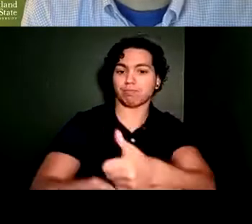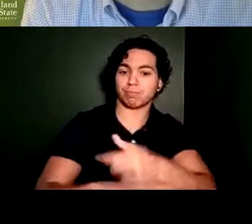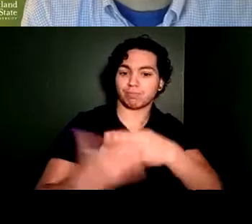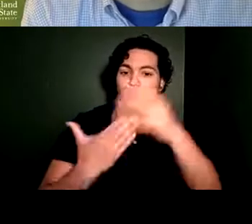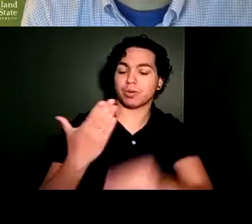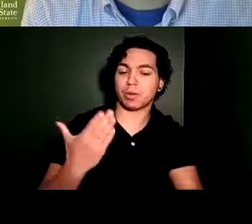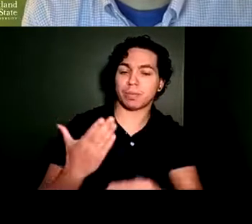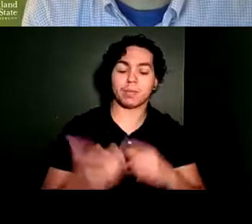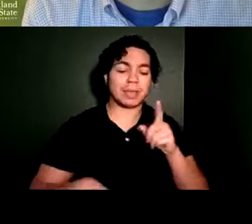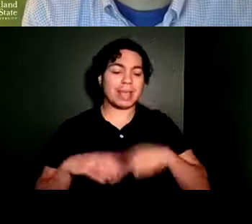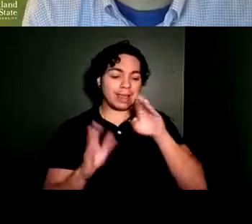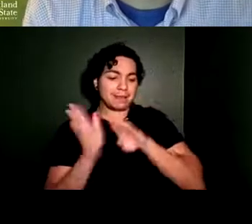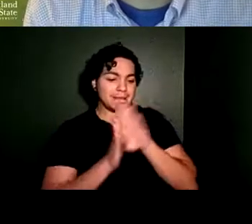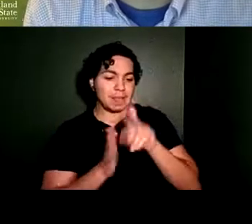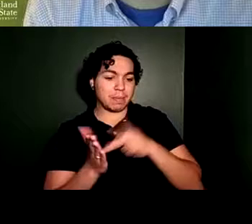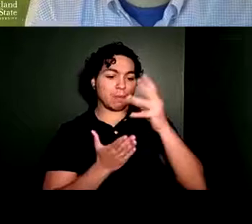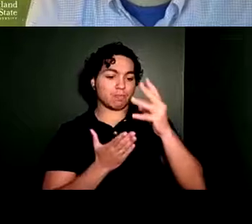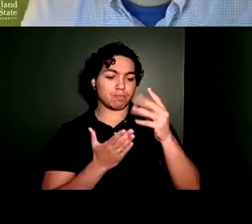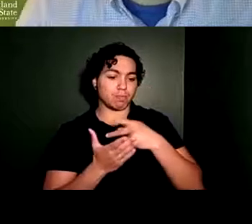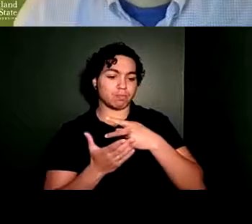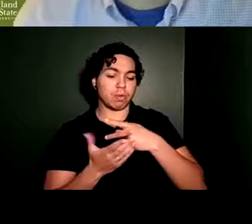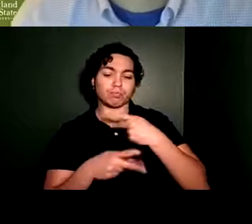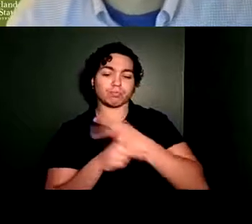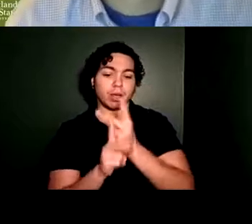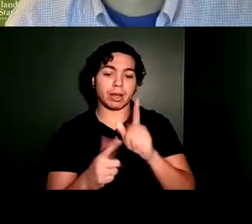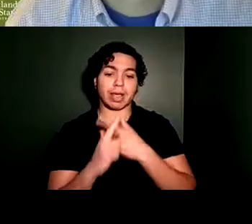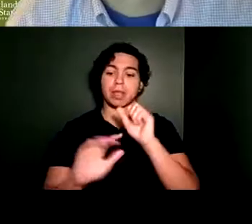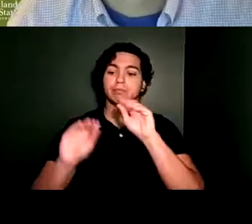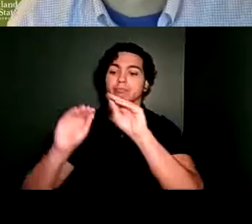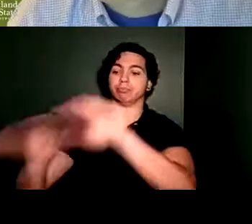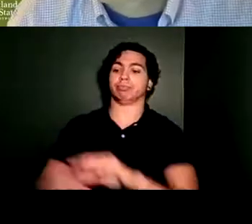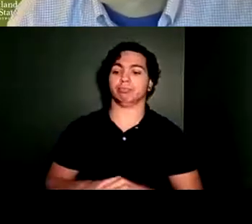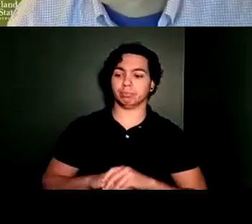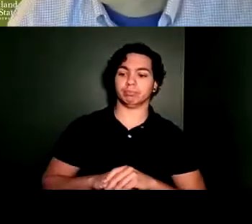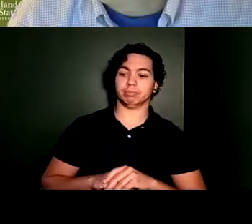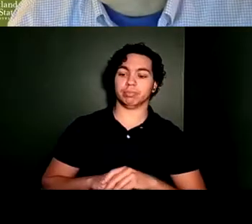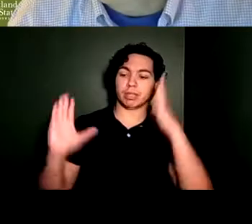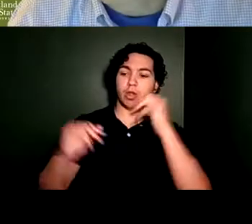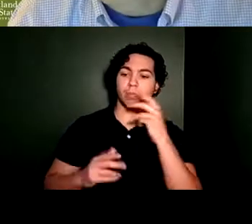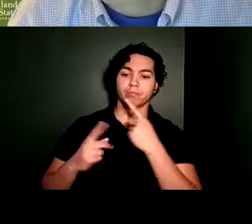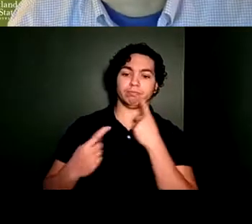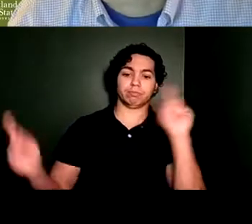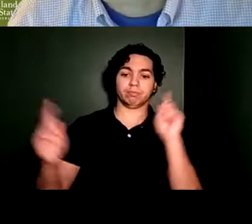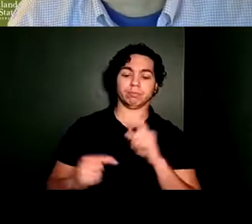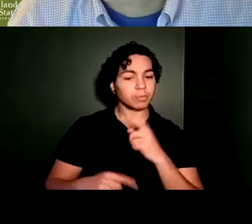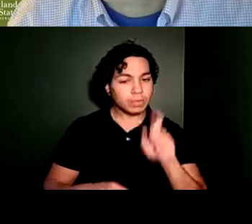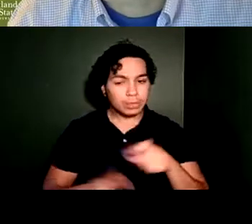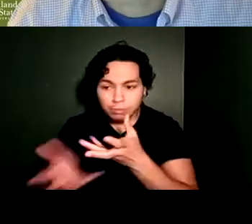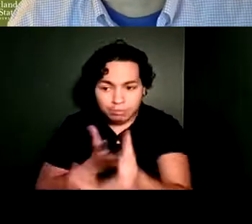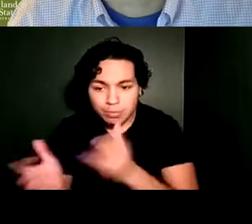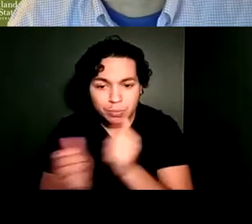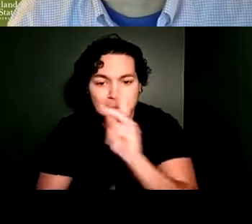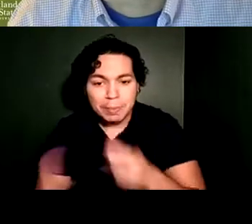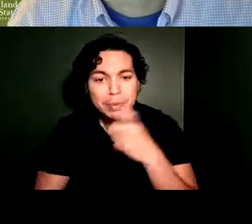to develop a product and then just place it on the street and it not be the right product for people who need it most. And so working directly